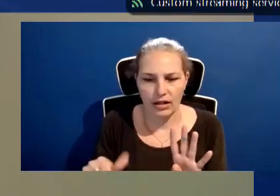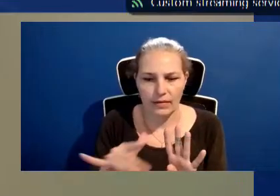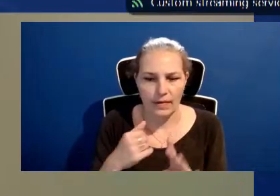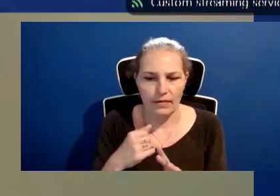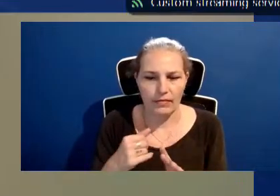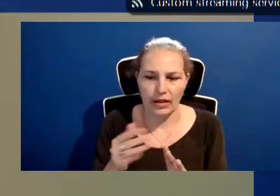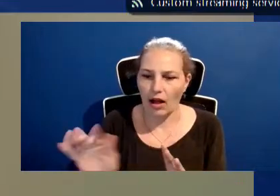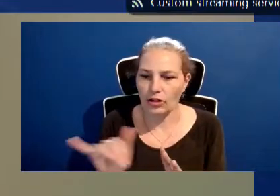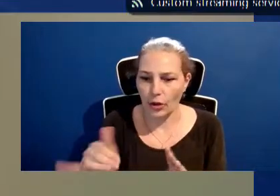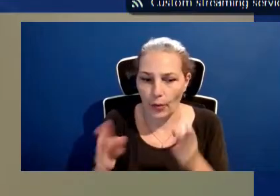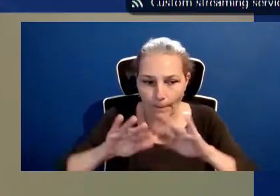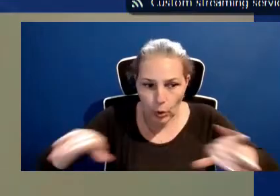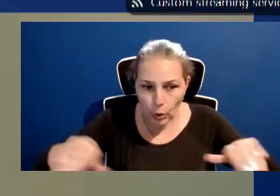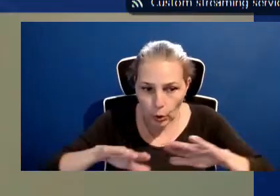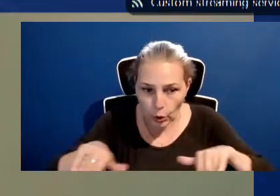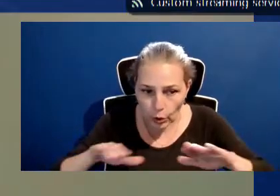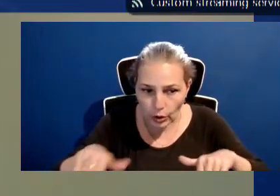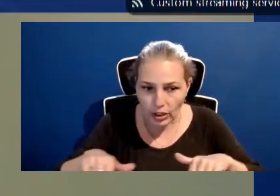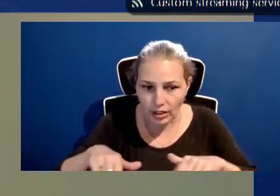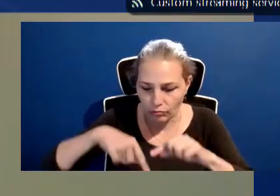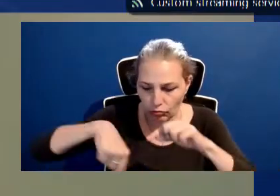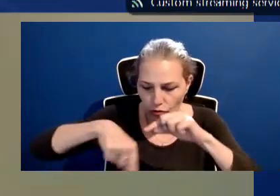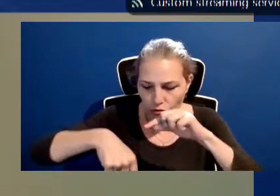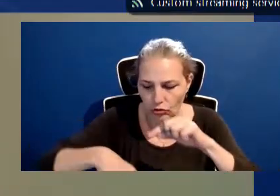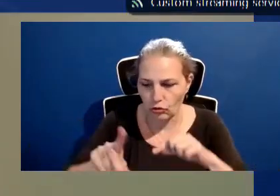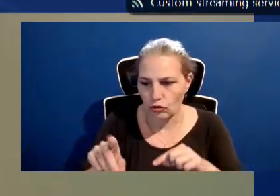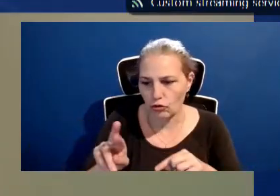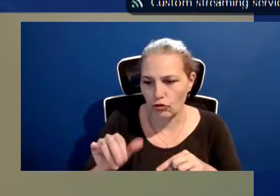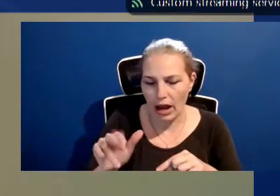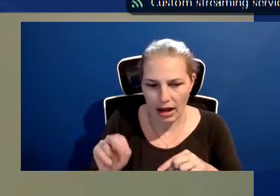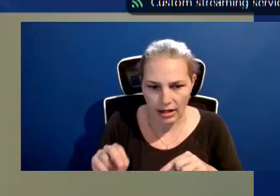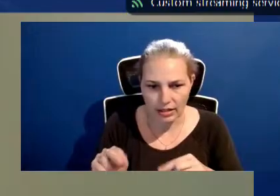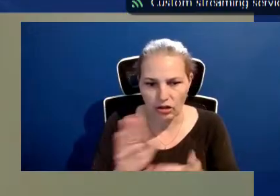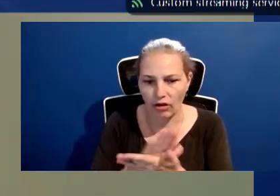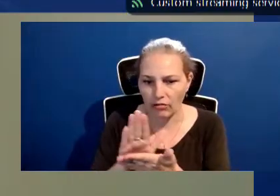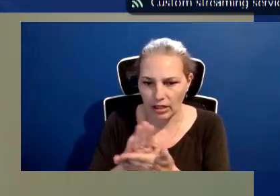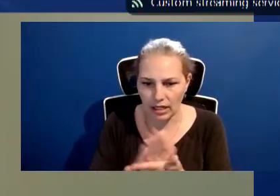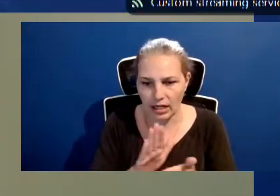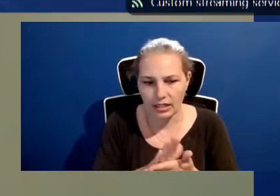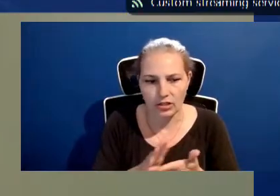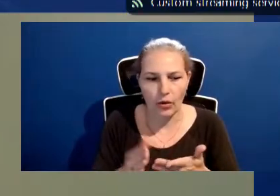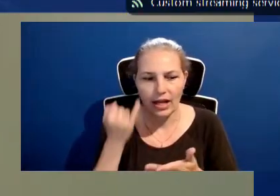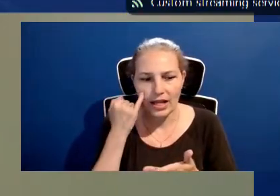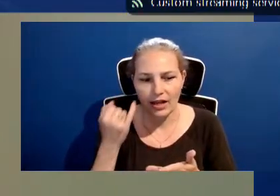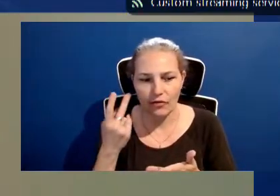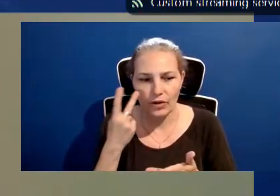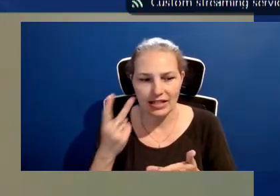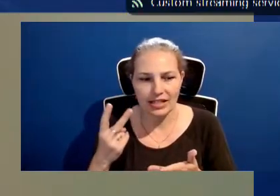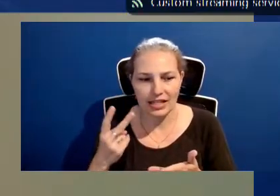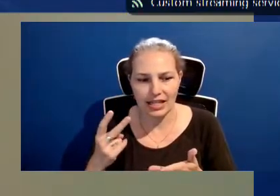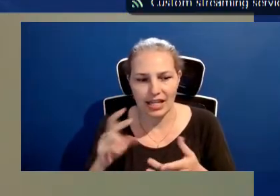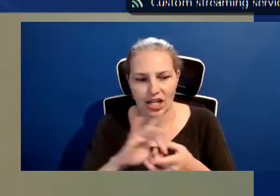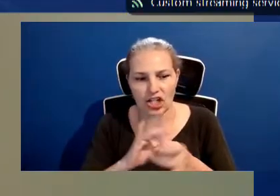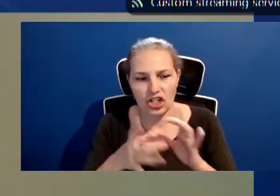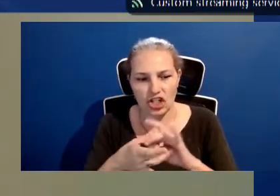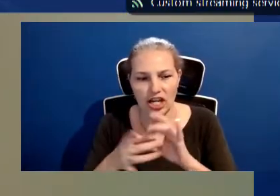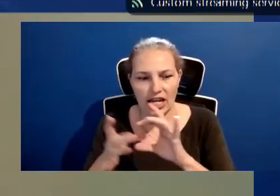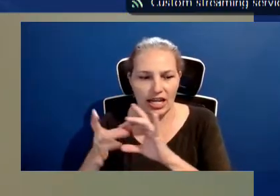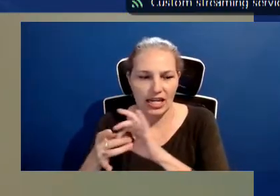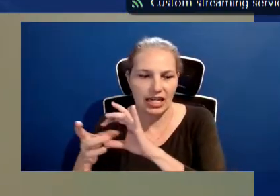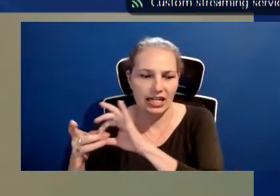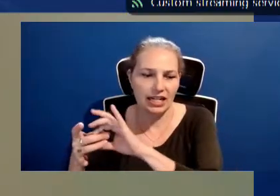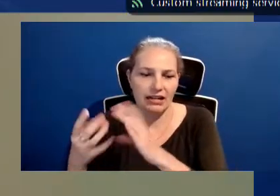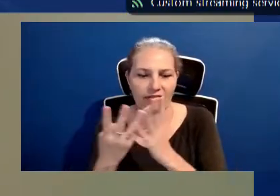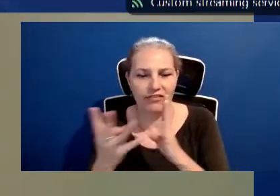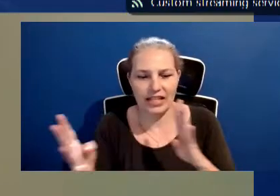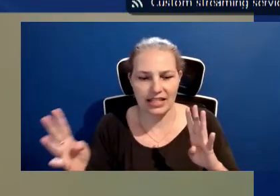been cut open in areas, we will begin to notify you of those issues that need to be corrected.